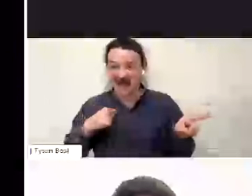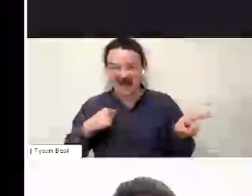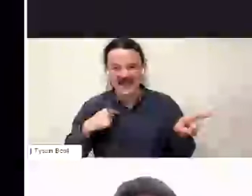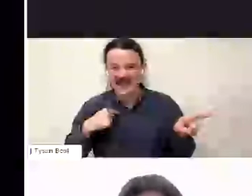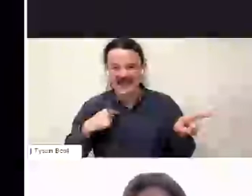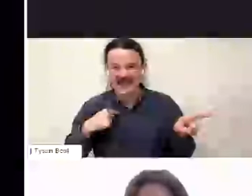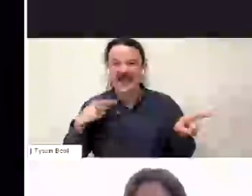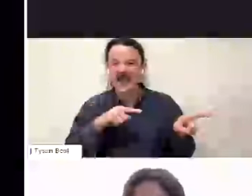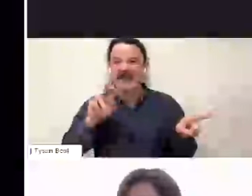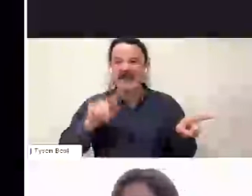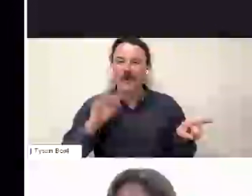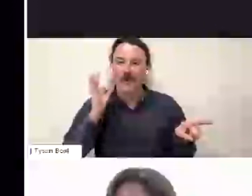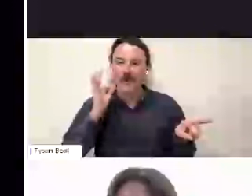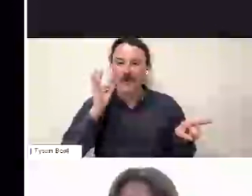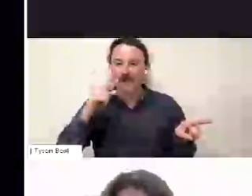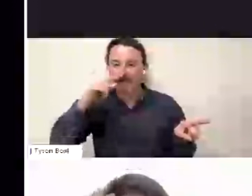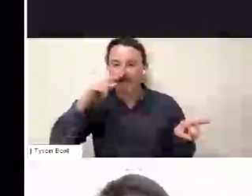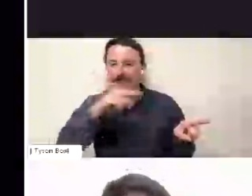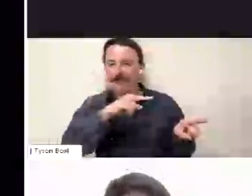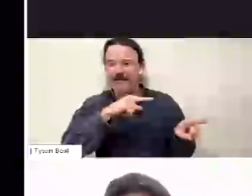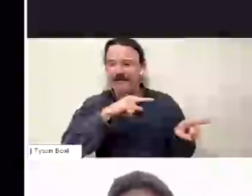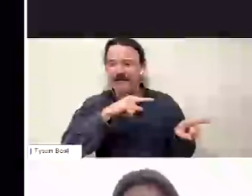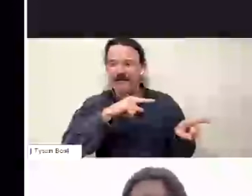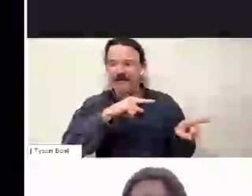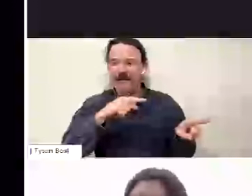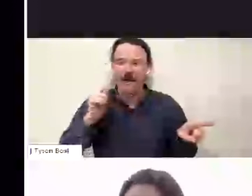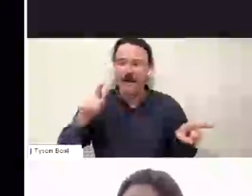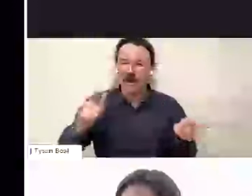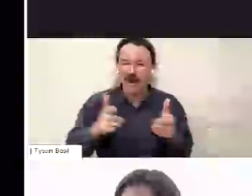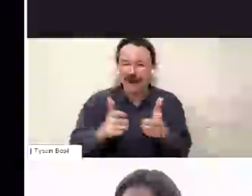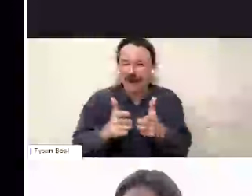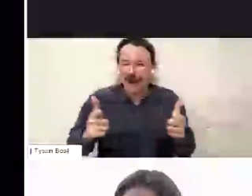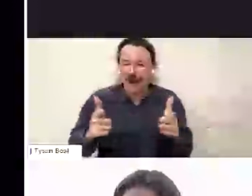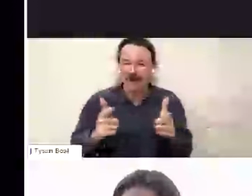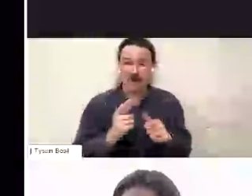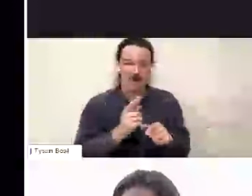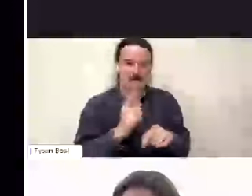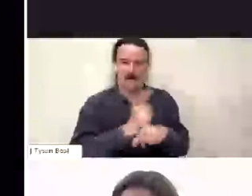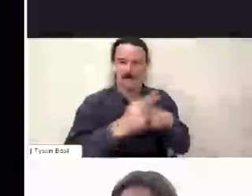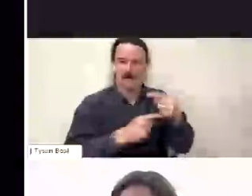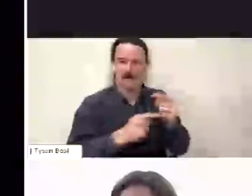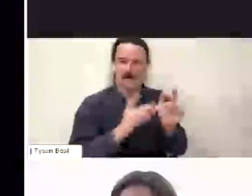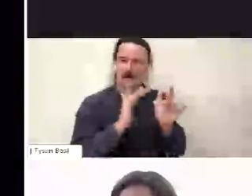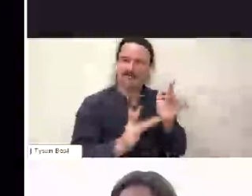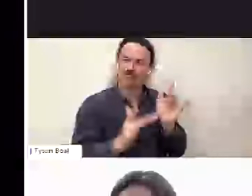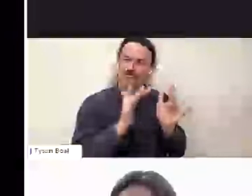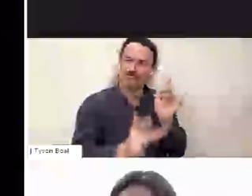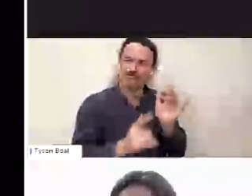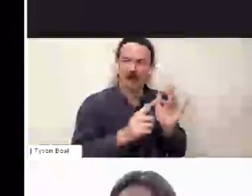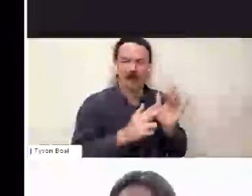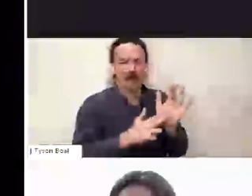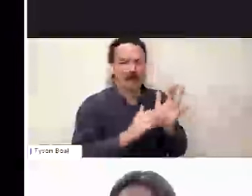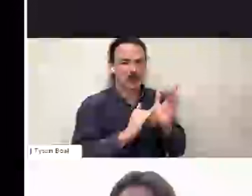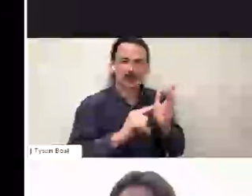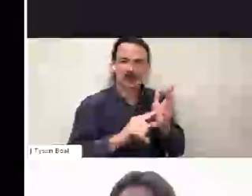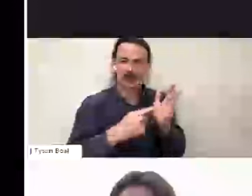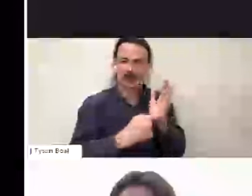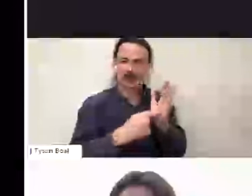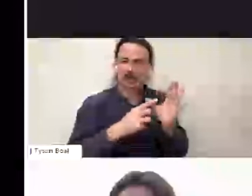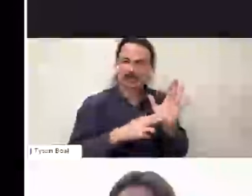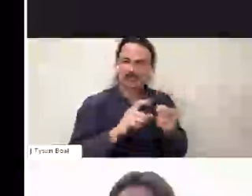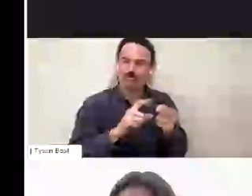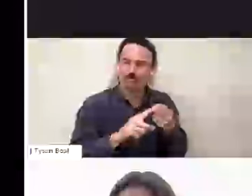because even the language is problematic. Notions of insurance, disability as well, are quite